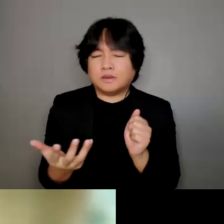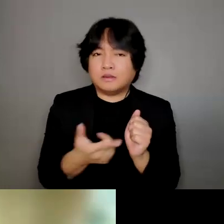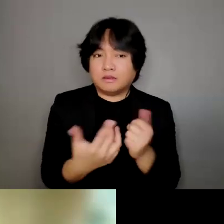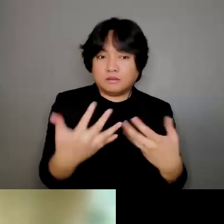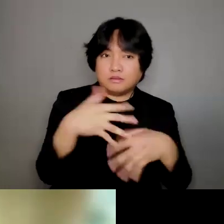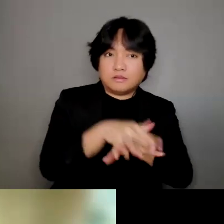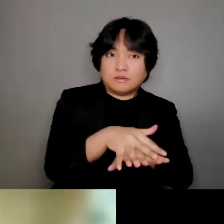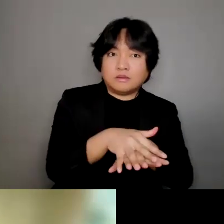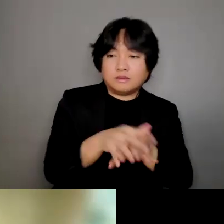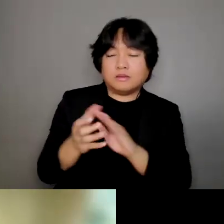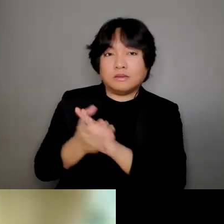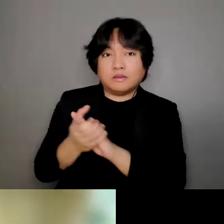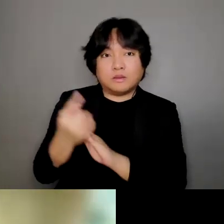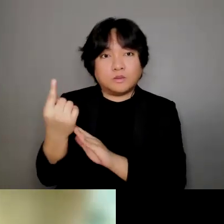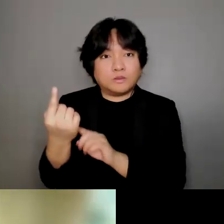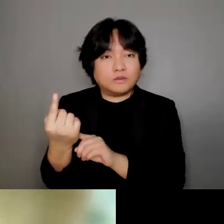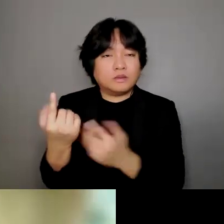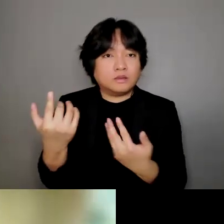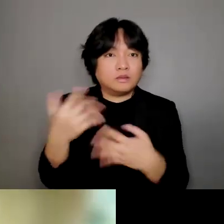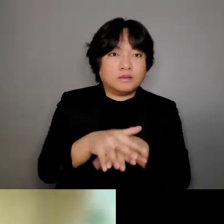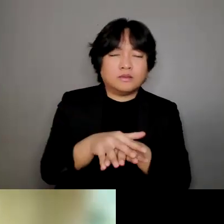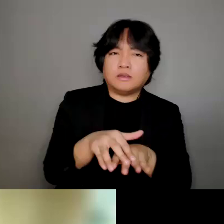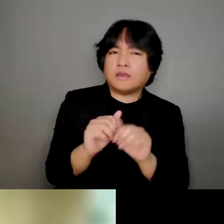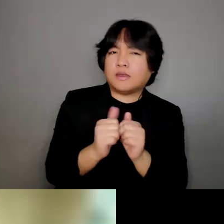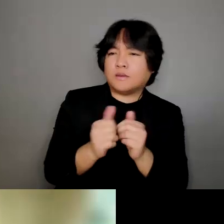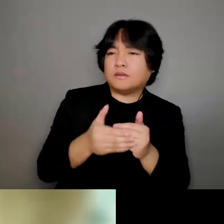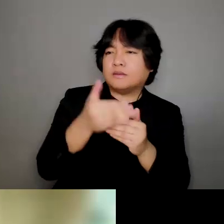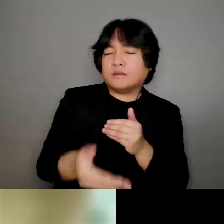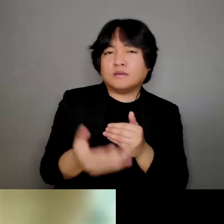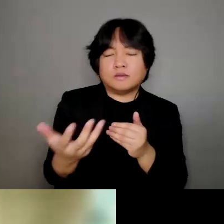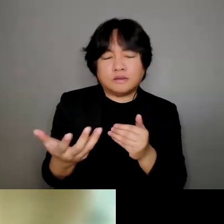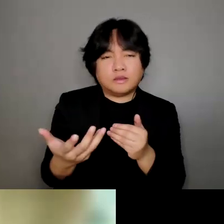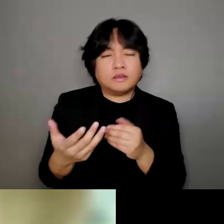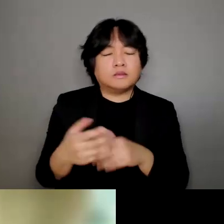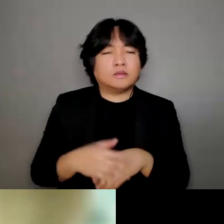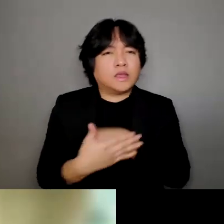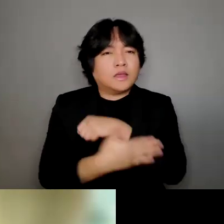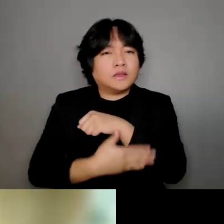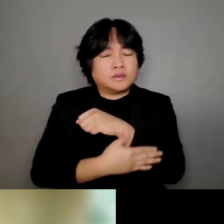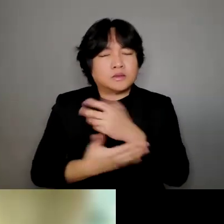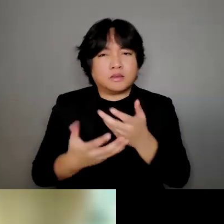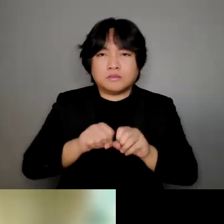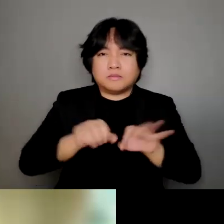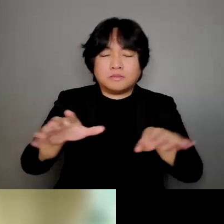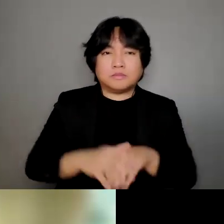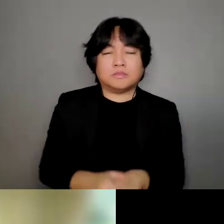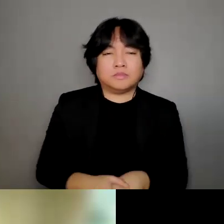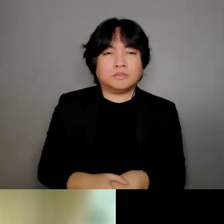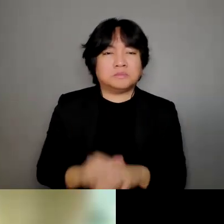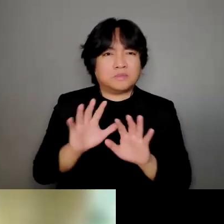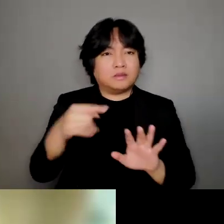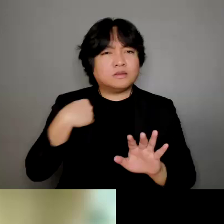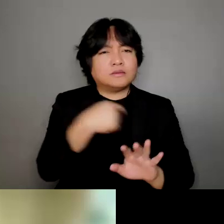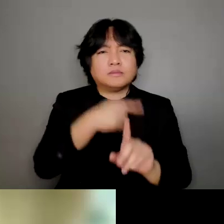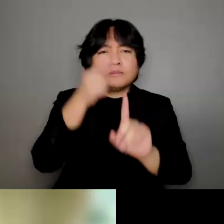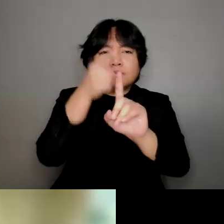a single score with which we can rank countries? Kasi at the end of the day, if you want to create change, hindi mo naman